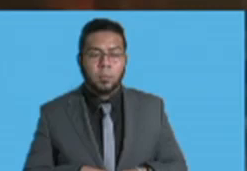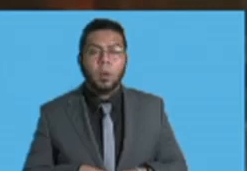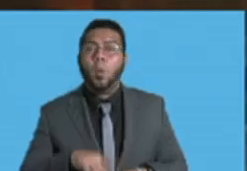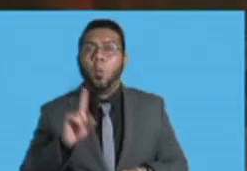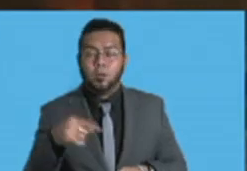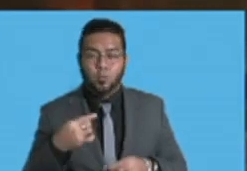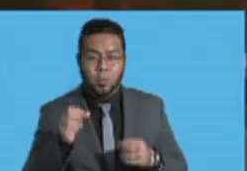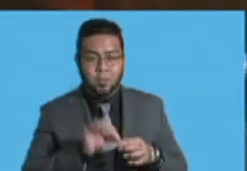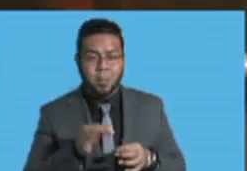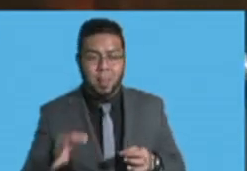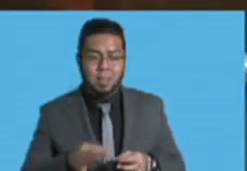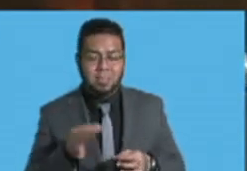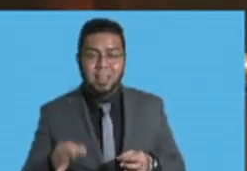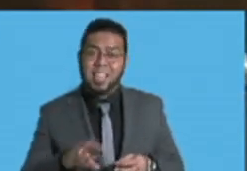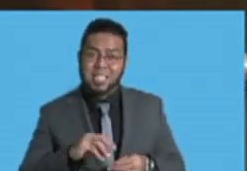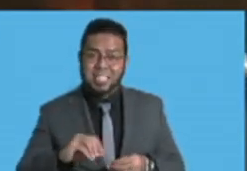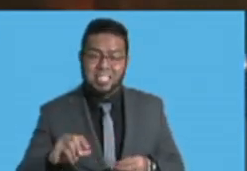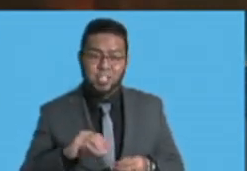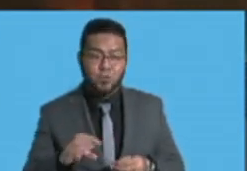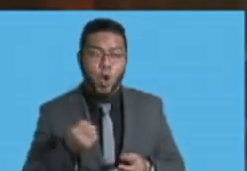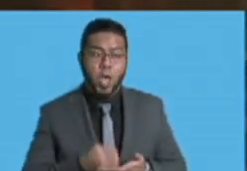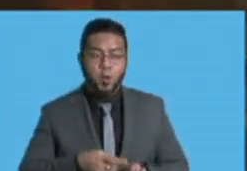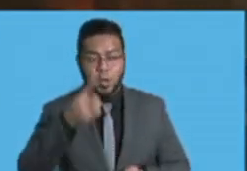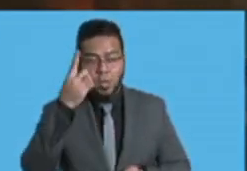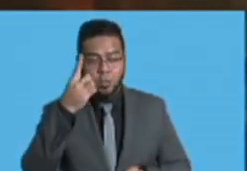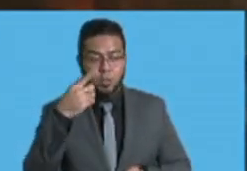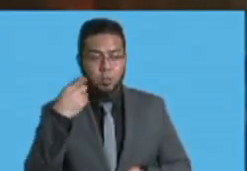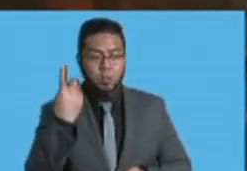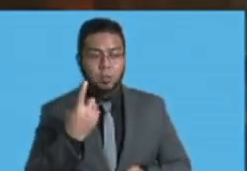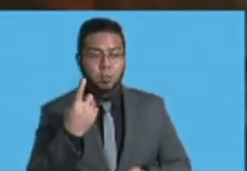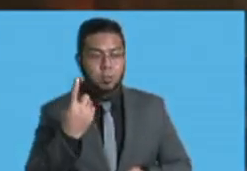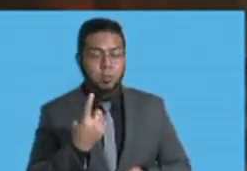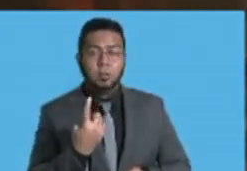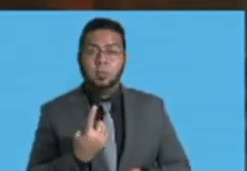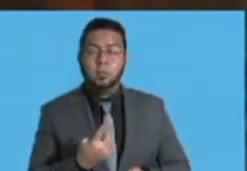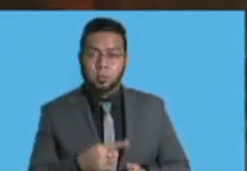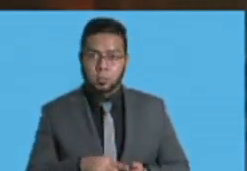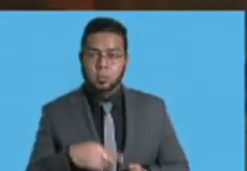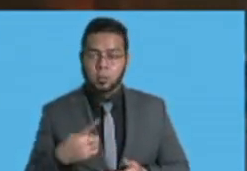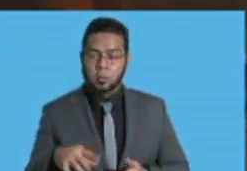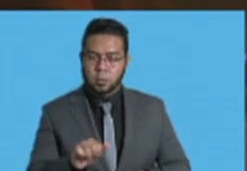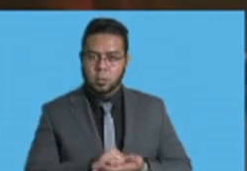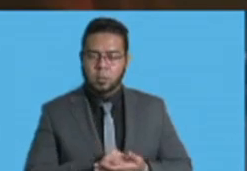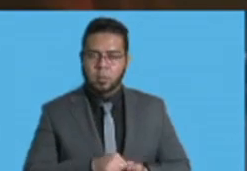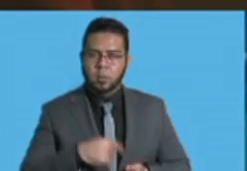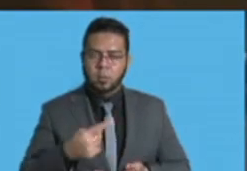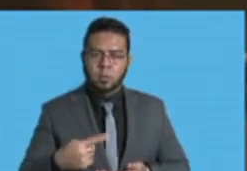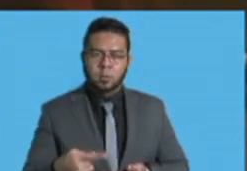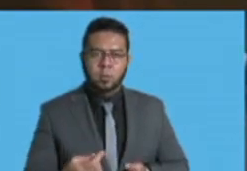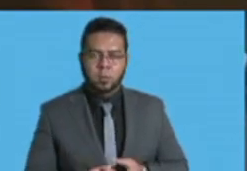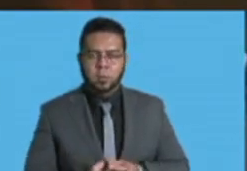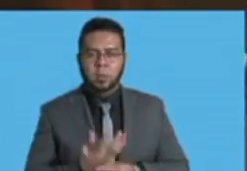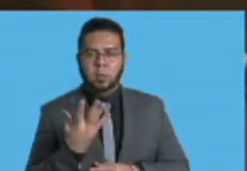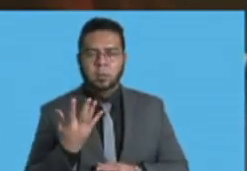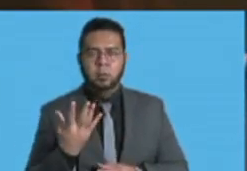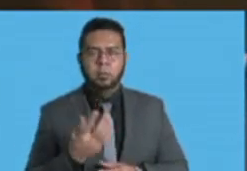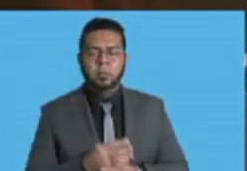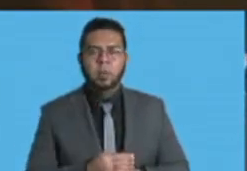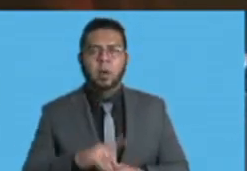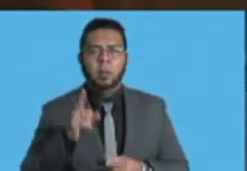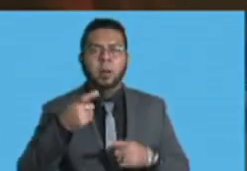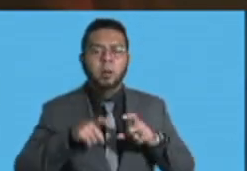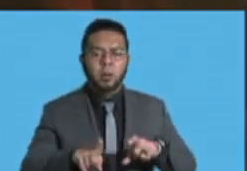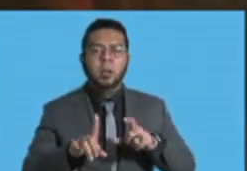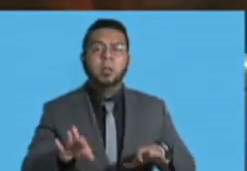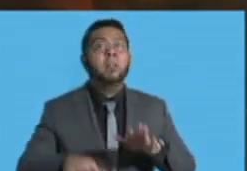plant the seed of education, we must keep the crop growing until it reaches its full potential.